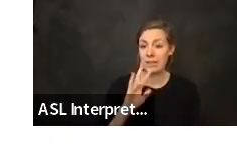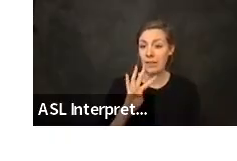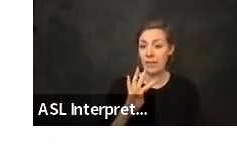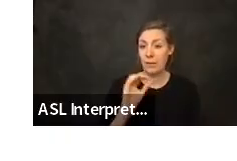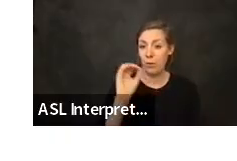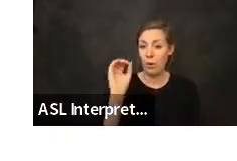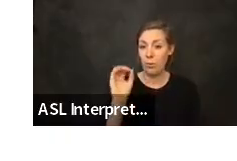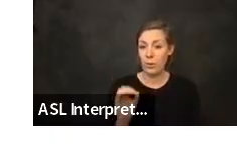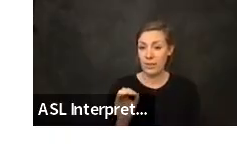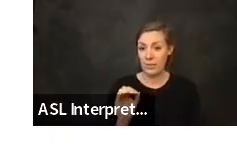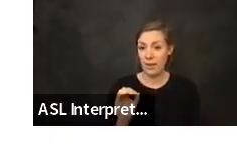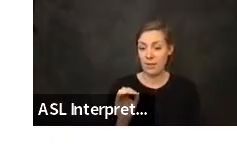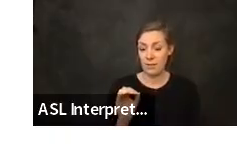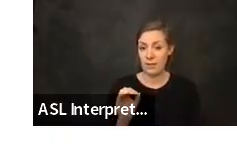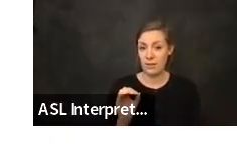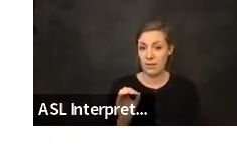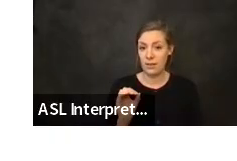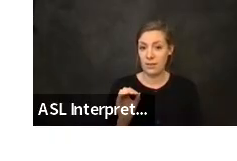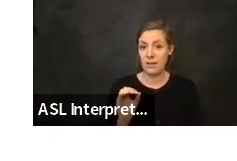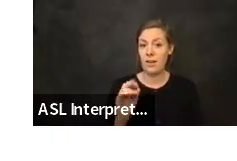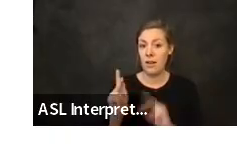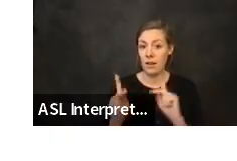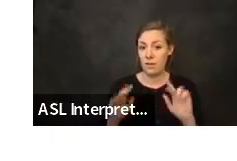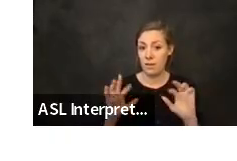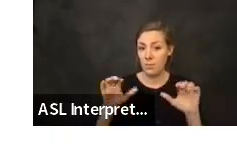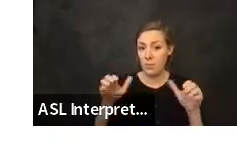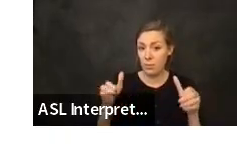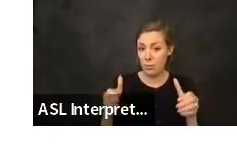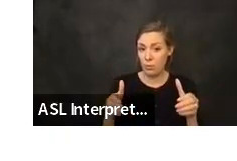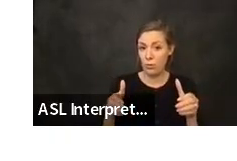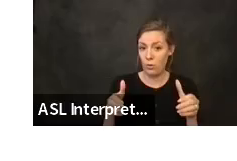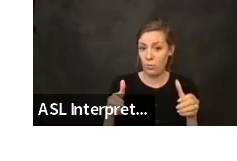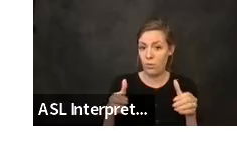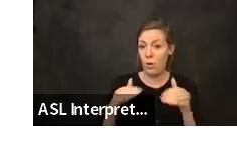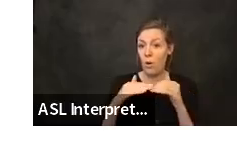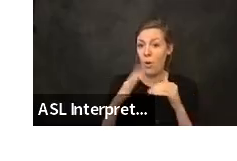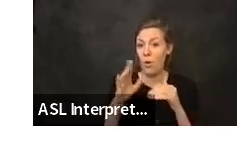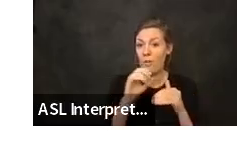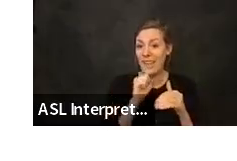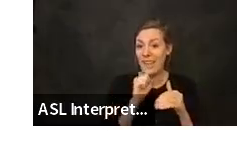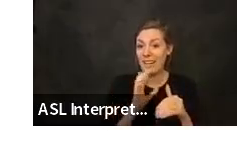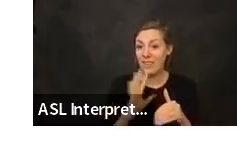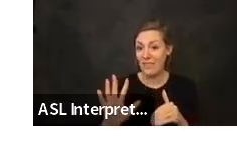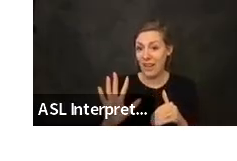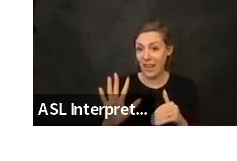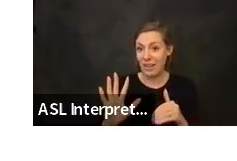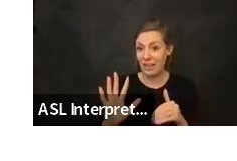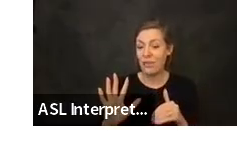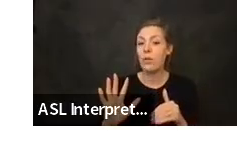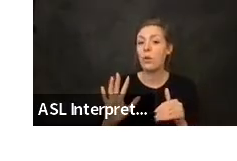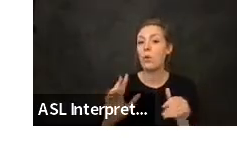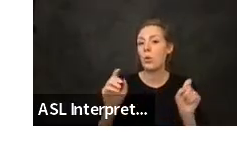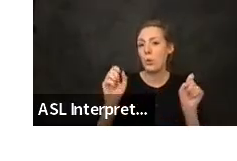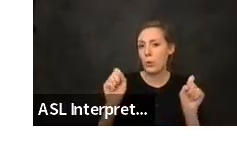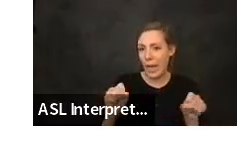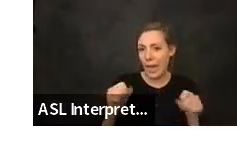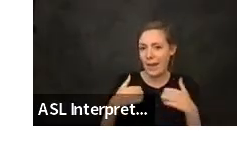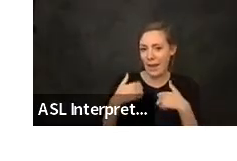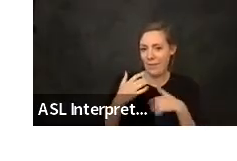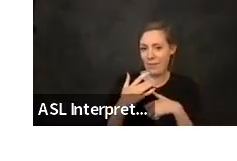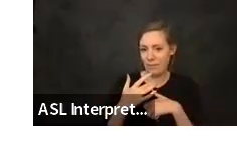74% of the population 5+, so those who are currently vaccine eligible, are